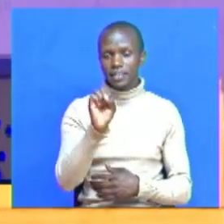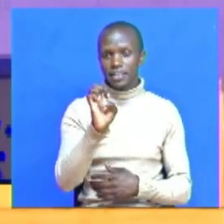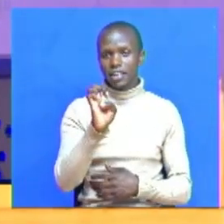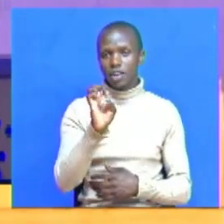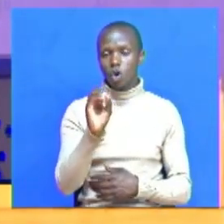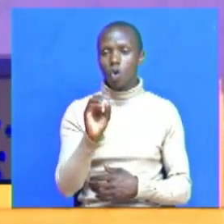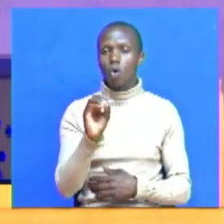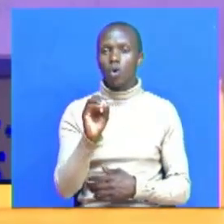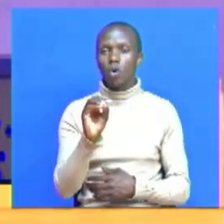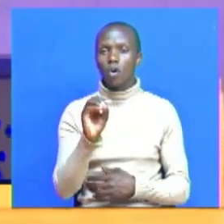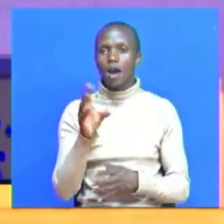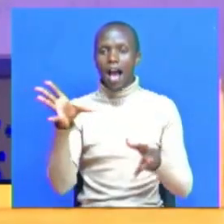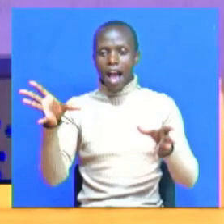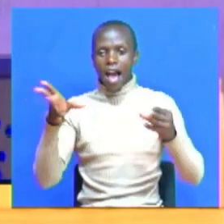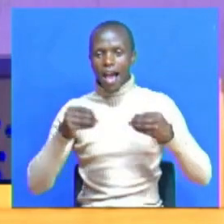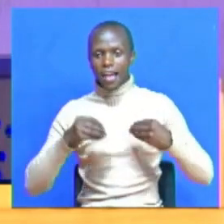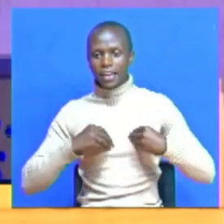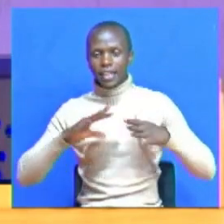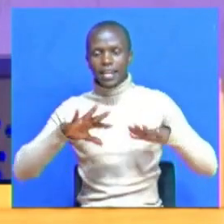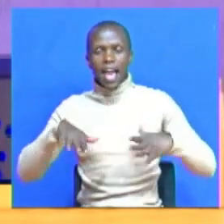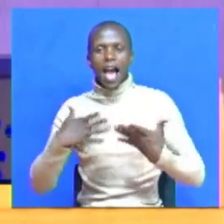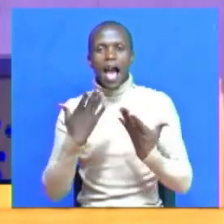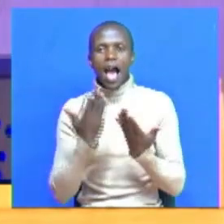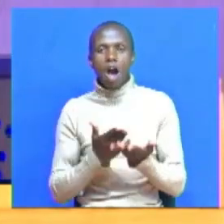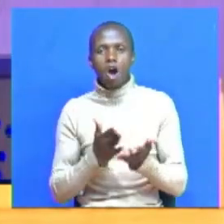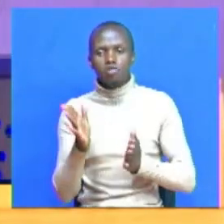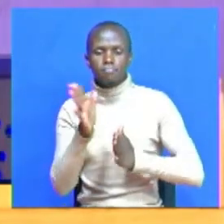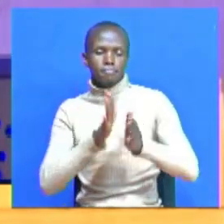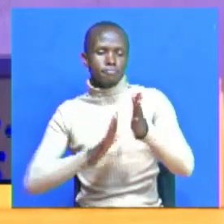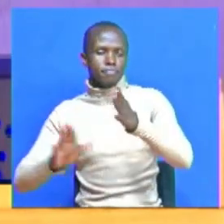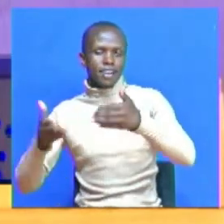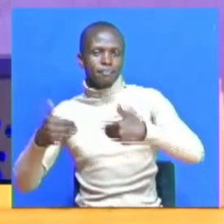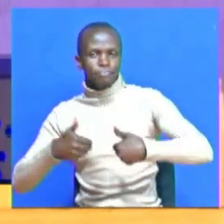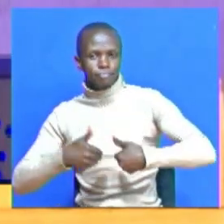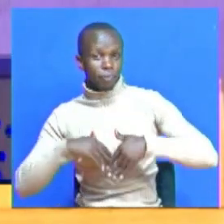we agree on how to do this on behalf of the center.